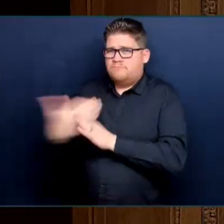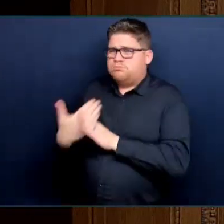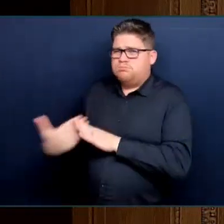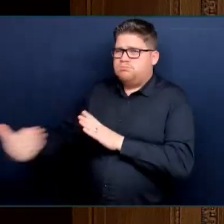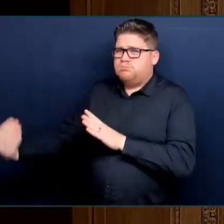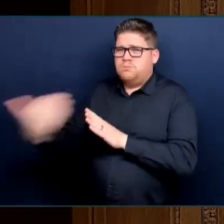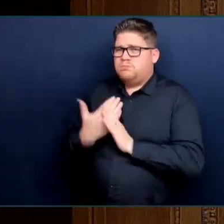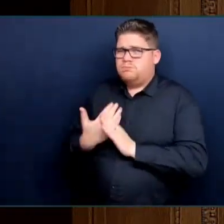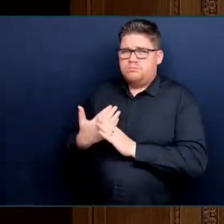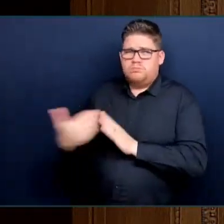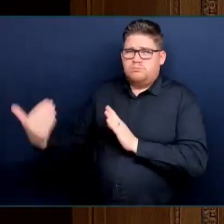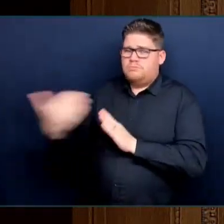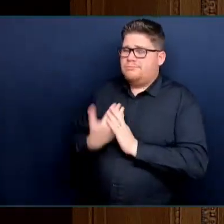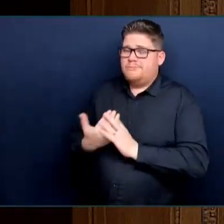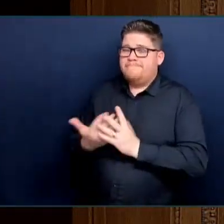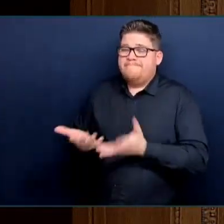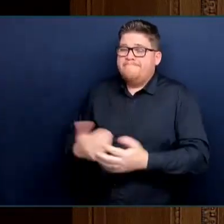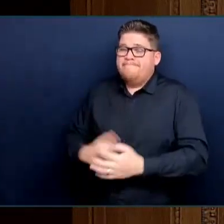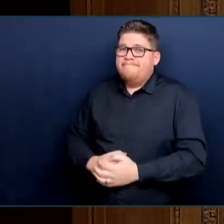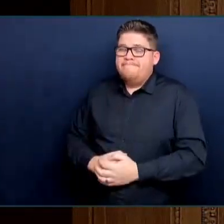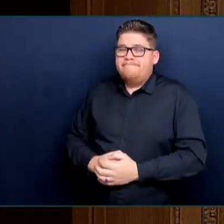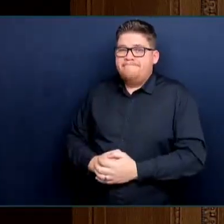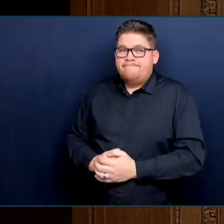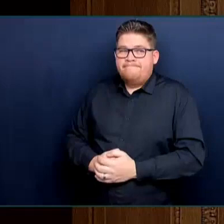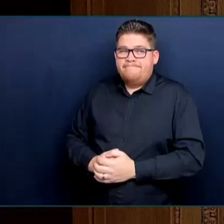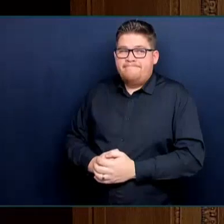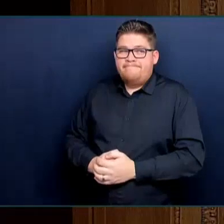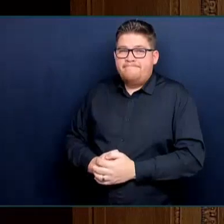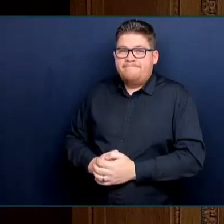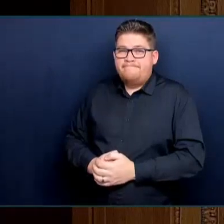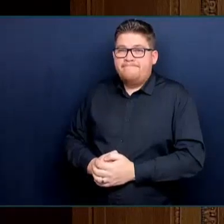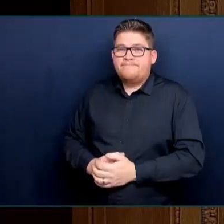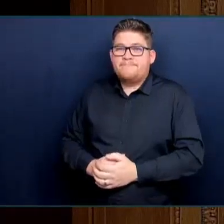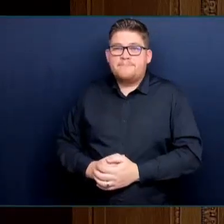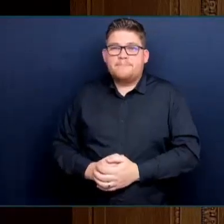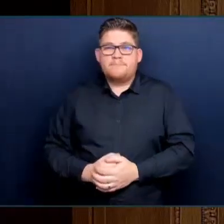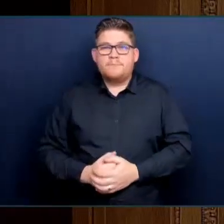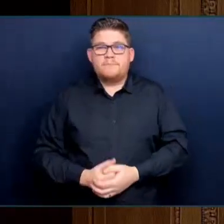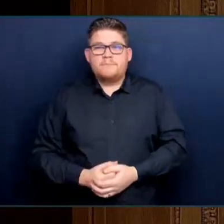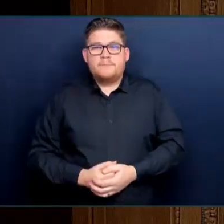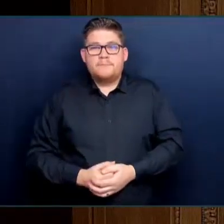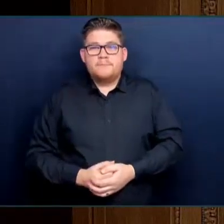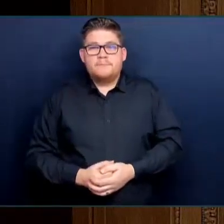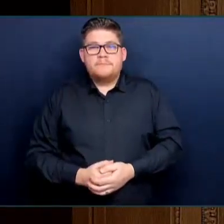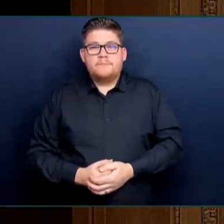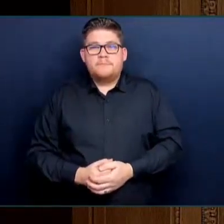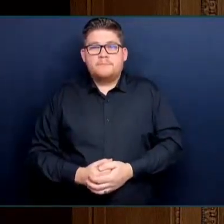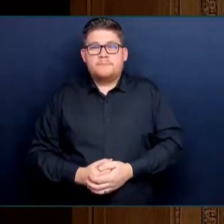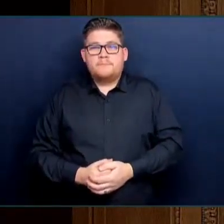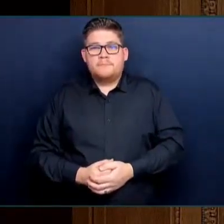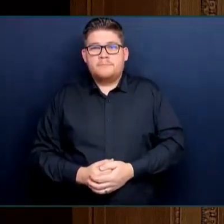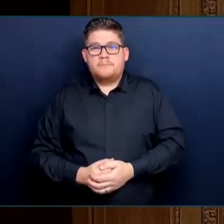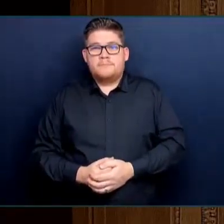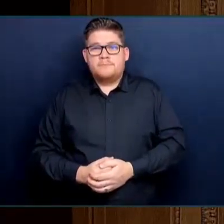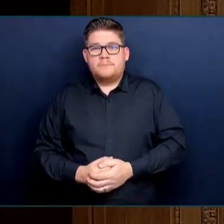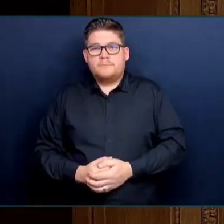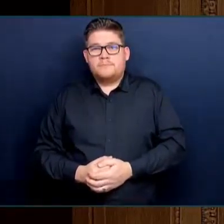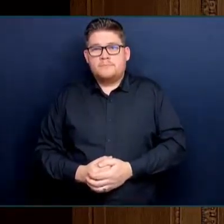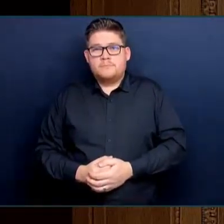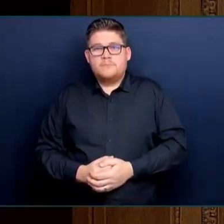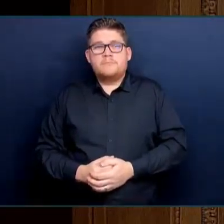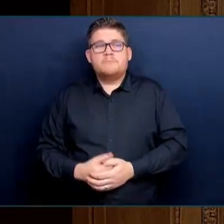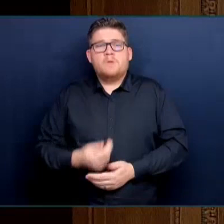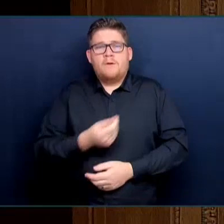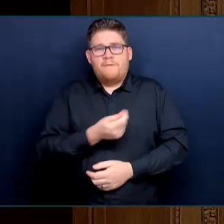Mr. Speaker, we have heard now over the course of several question periods just how intimately